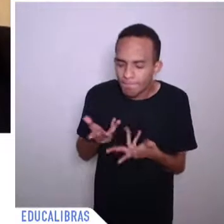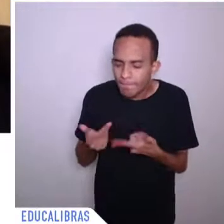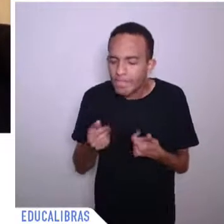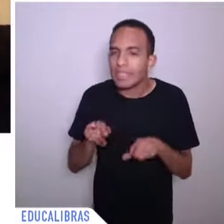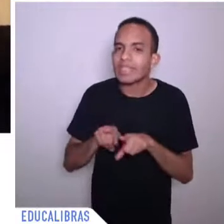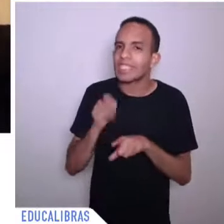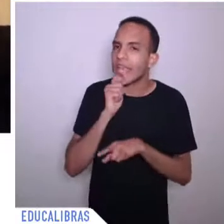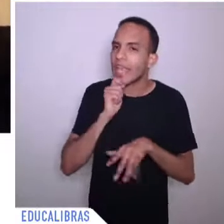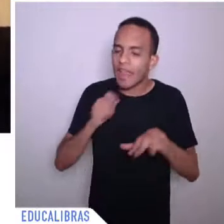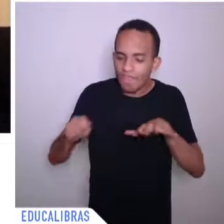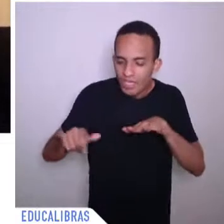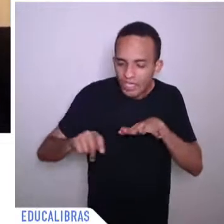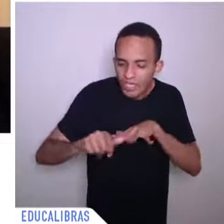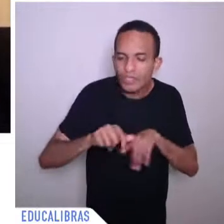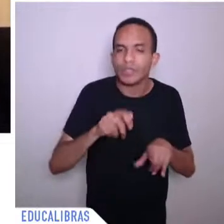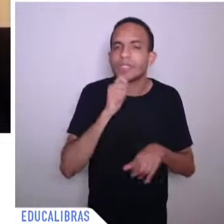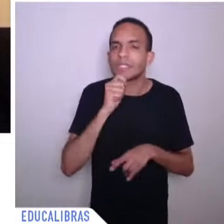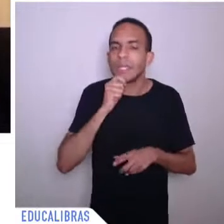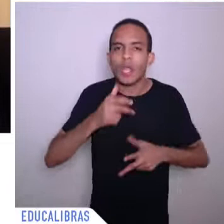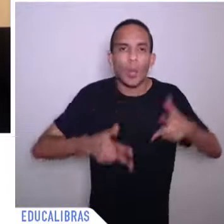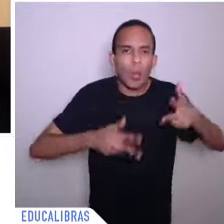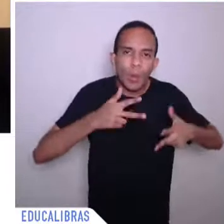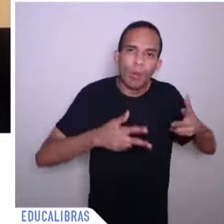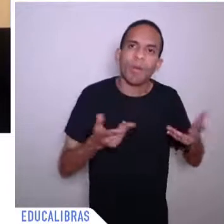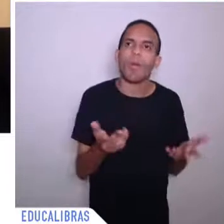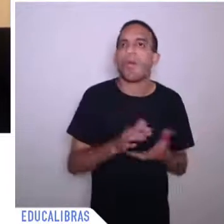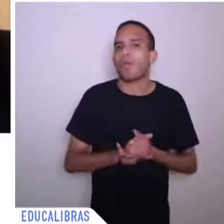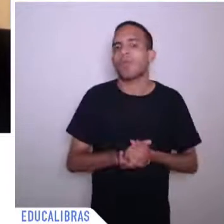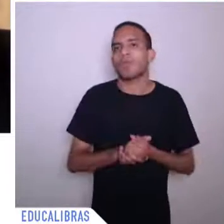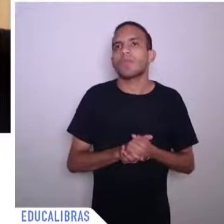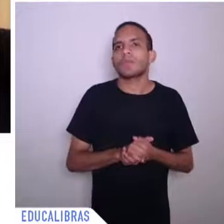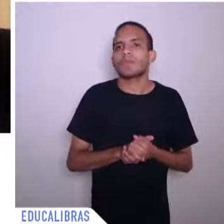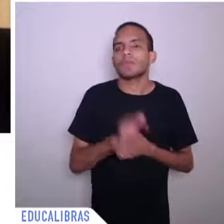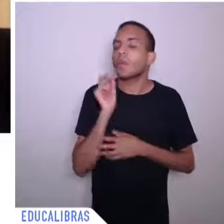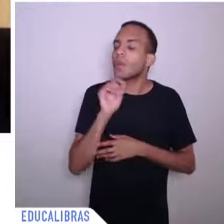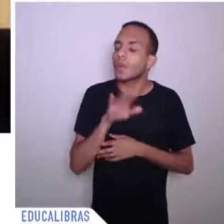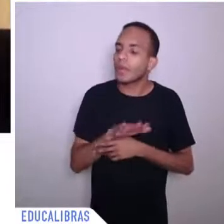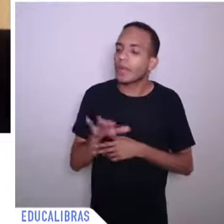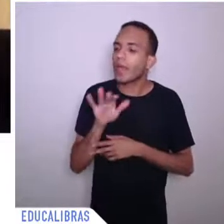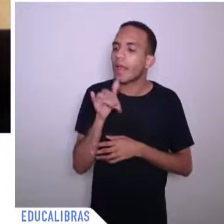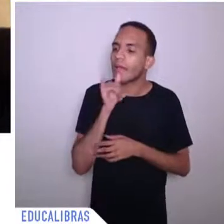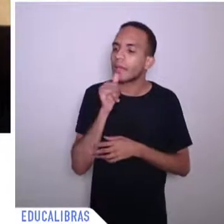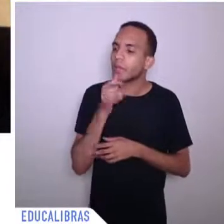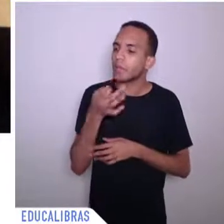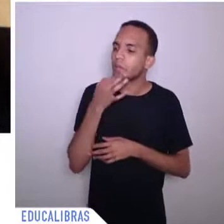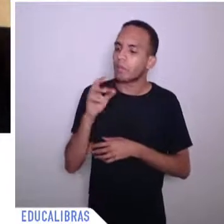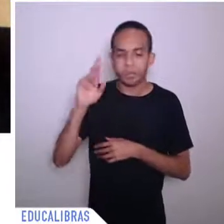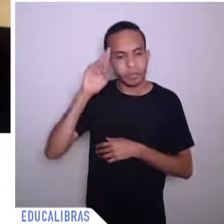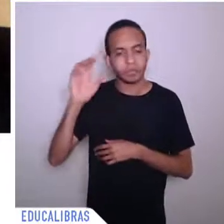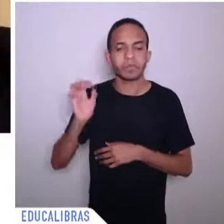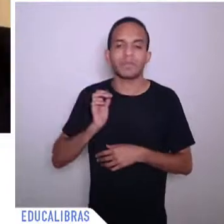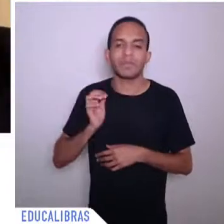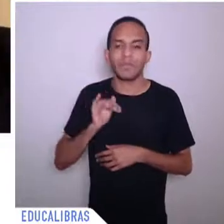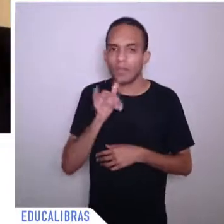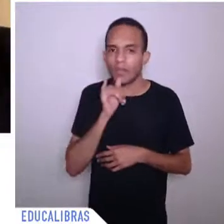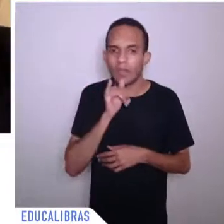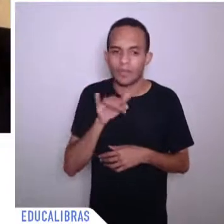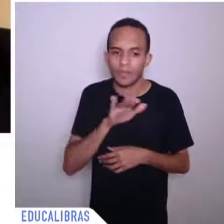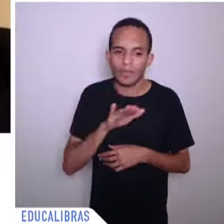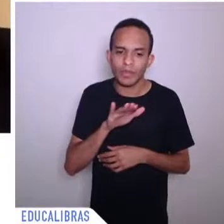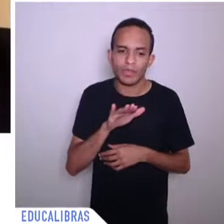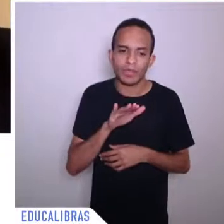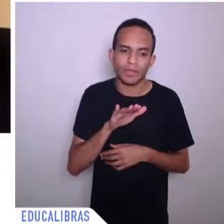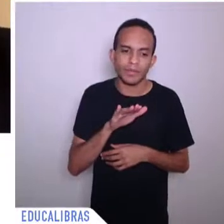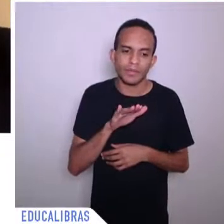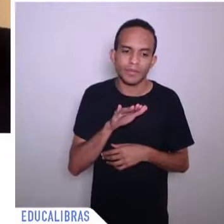we build this without the fake news and manipulations and robots? Or maybe from an